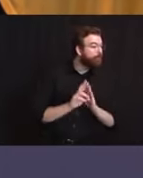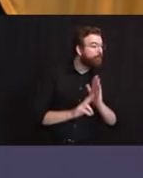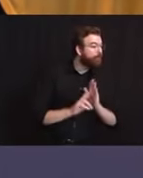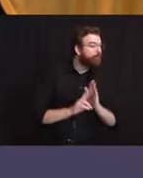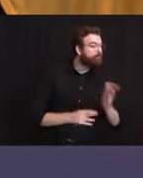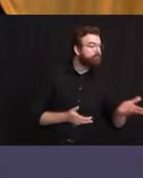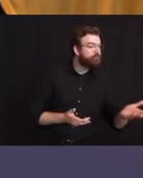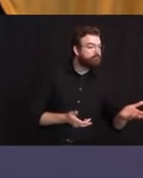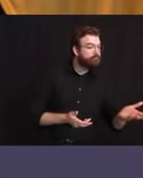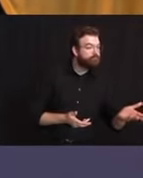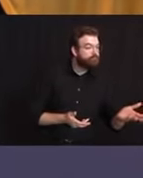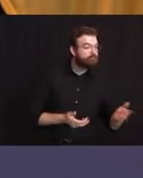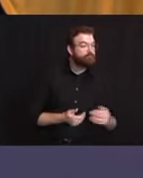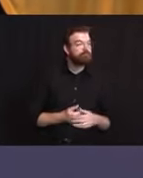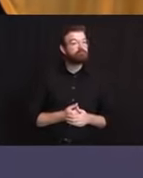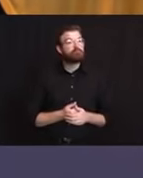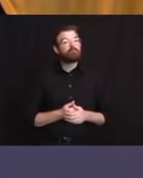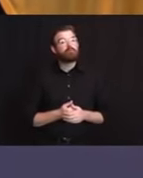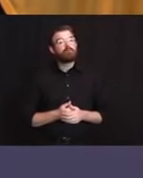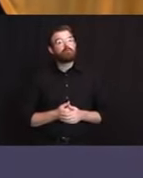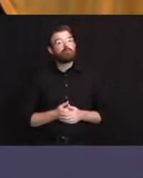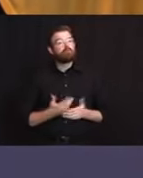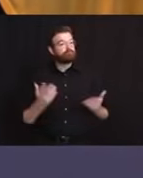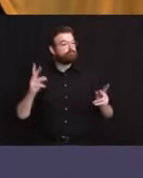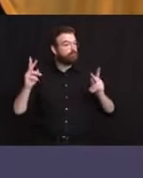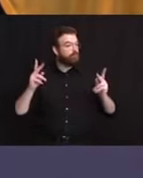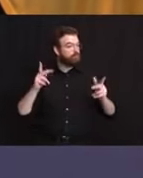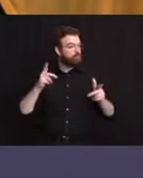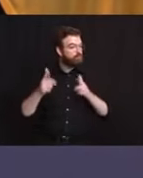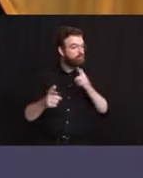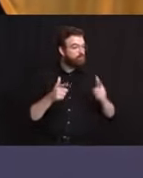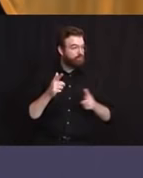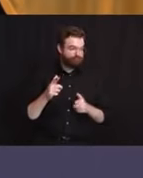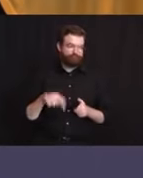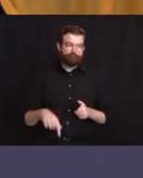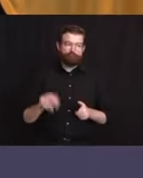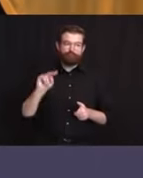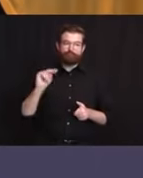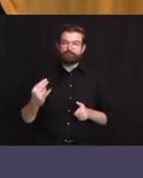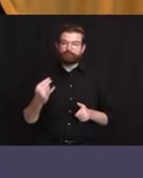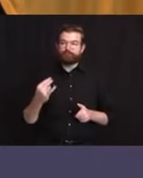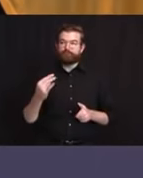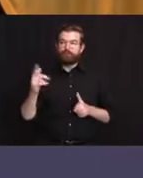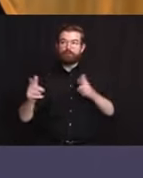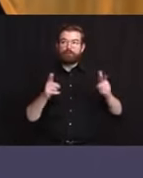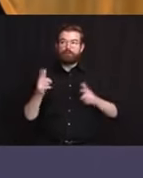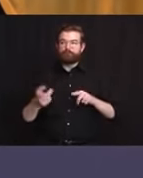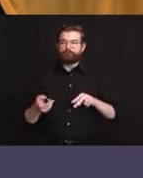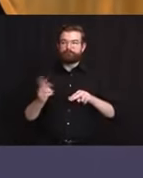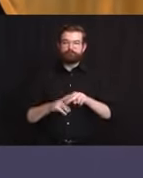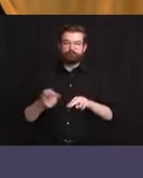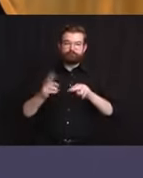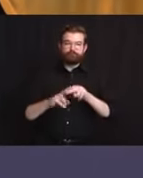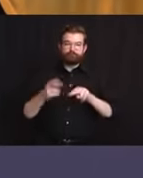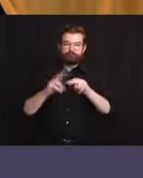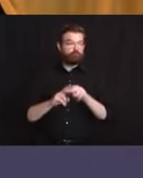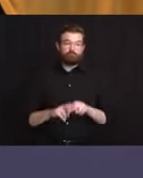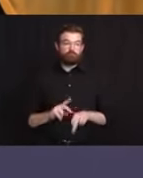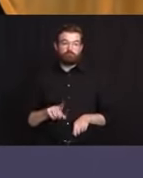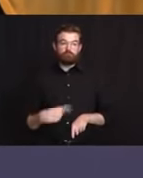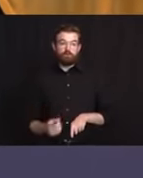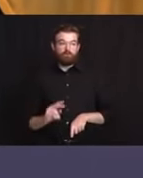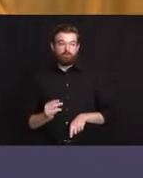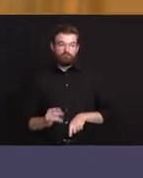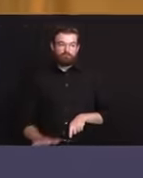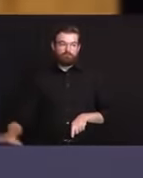shooting realities? I know we've had an uncomfortable increase over the past month in the country, never mind in New Jersey, and anything else you